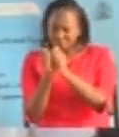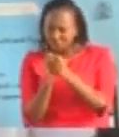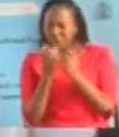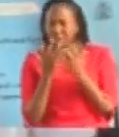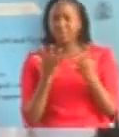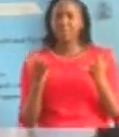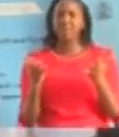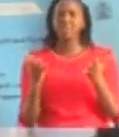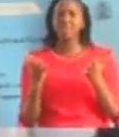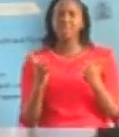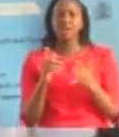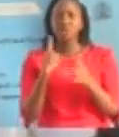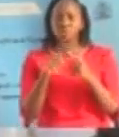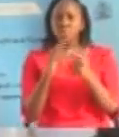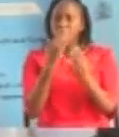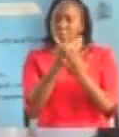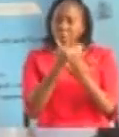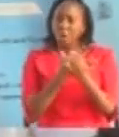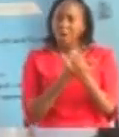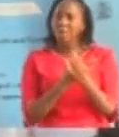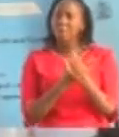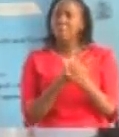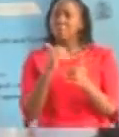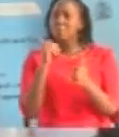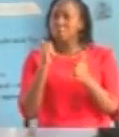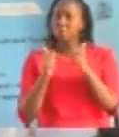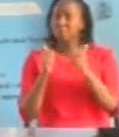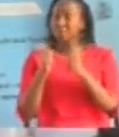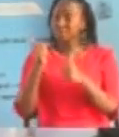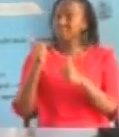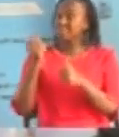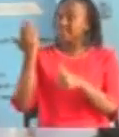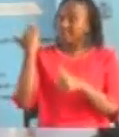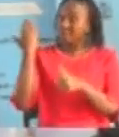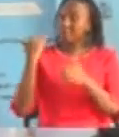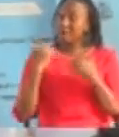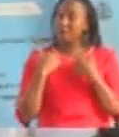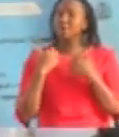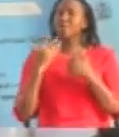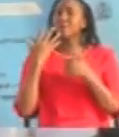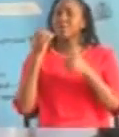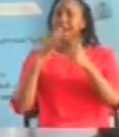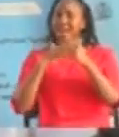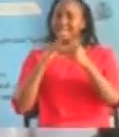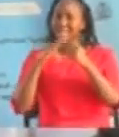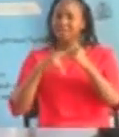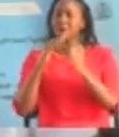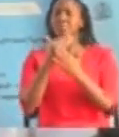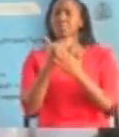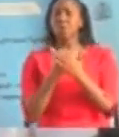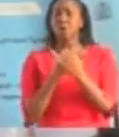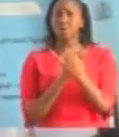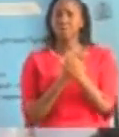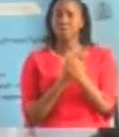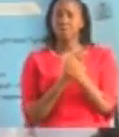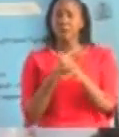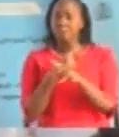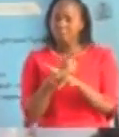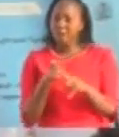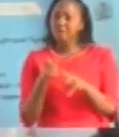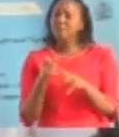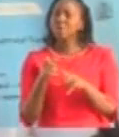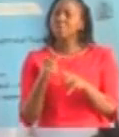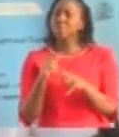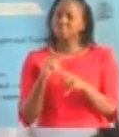These are the programs we retained. Originally, we had 597 programs. We will continue